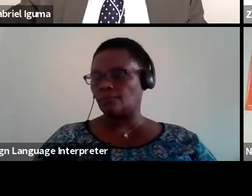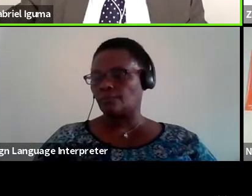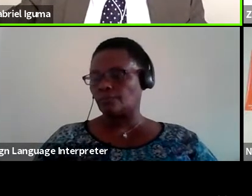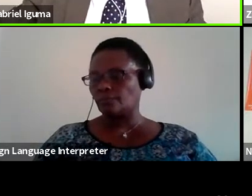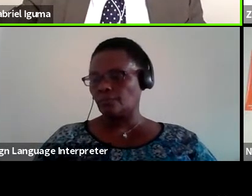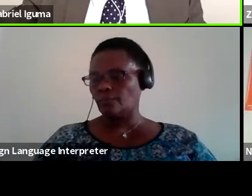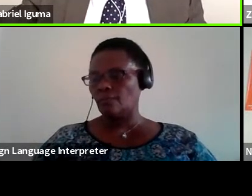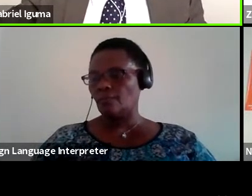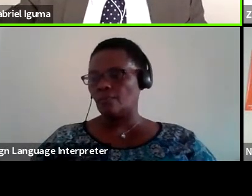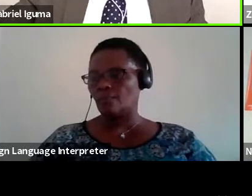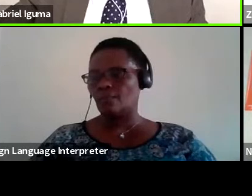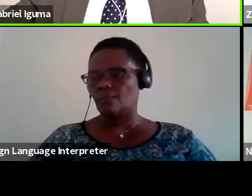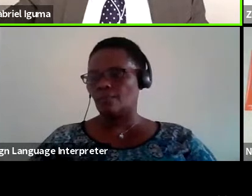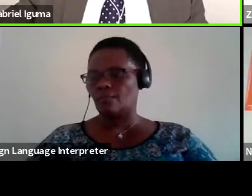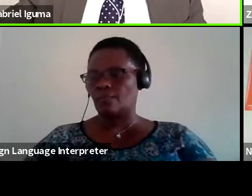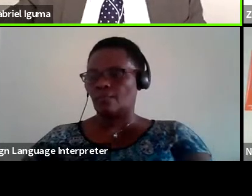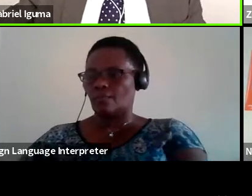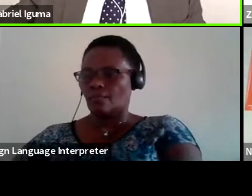Right.